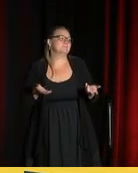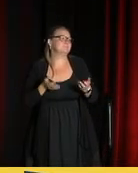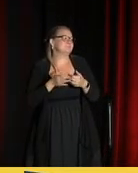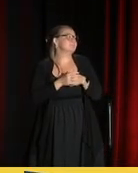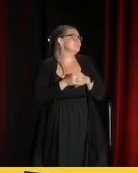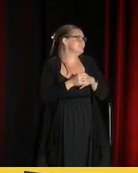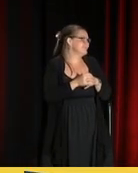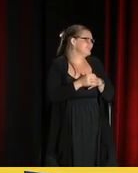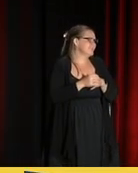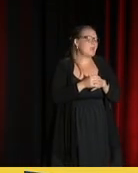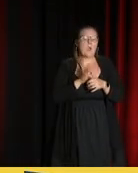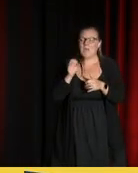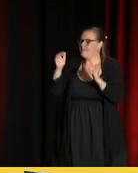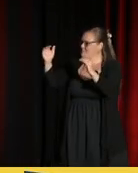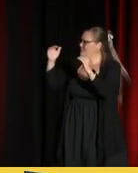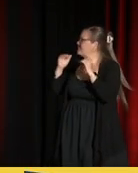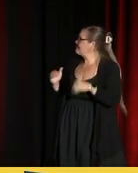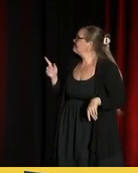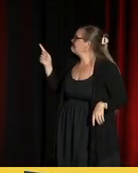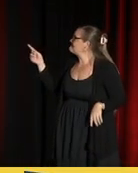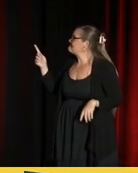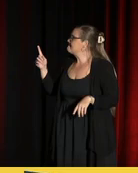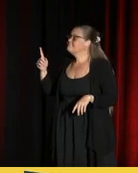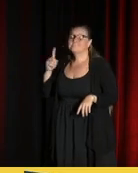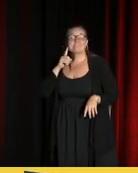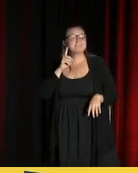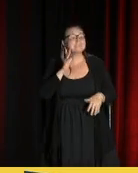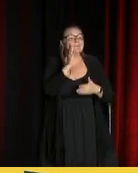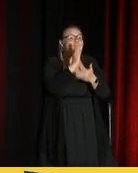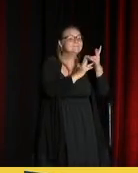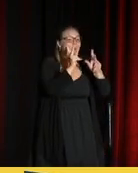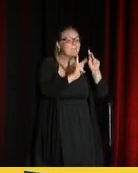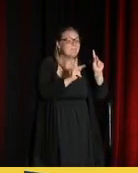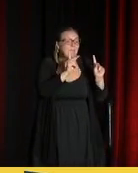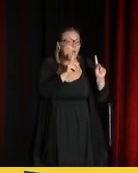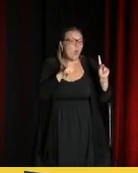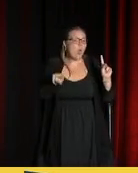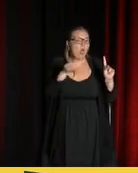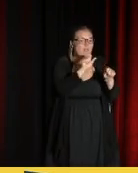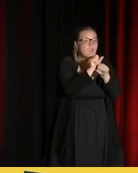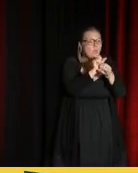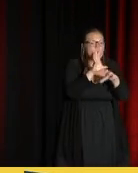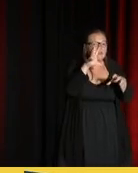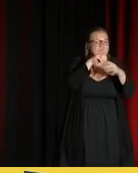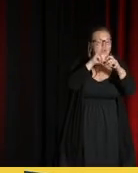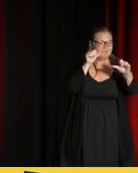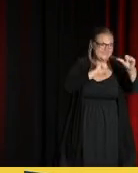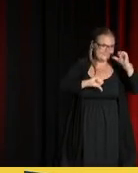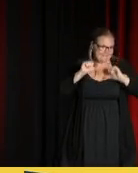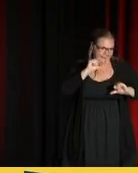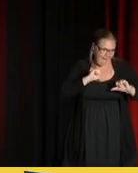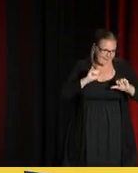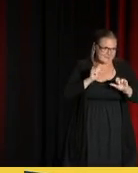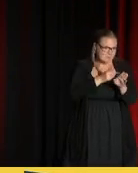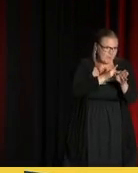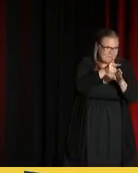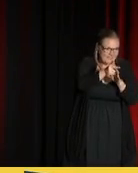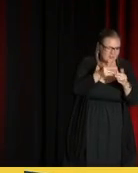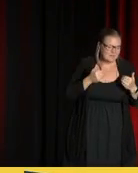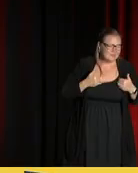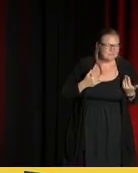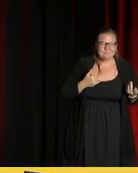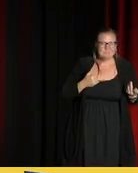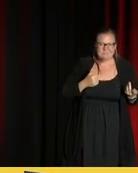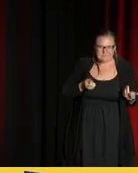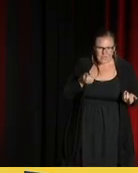can get to my next slide. There we go. I think some people, especially those that work in science-based professions, have the wrong